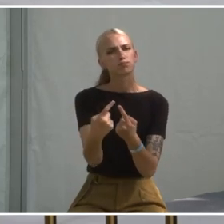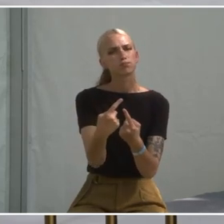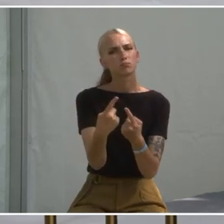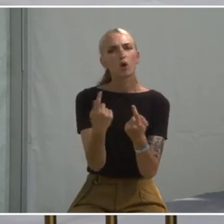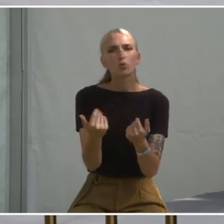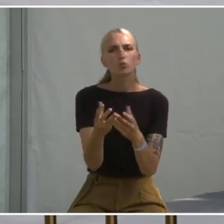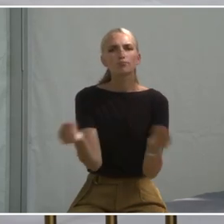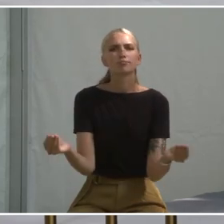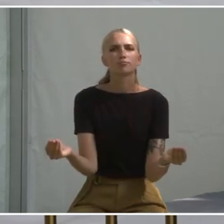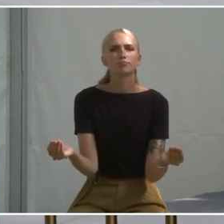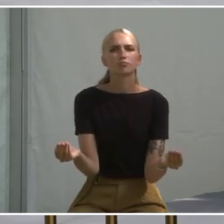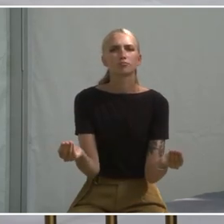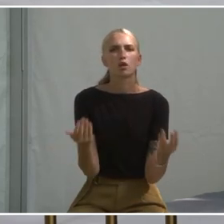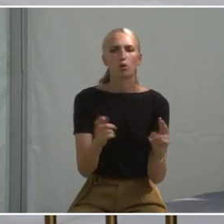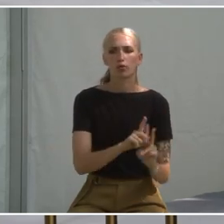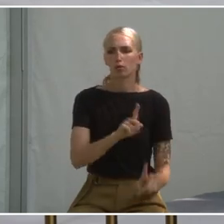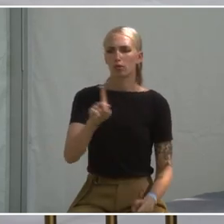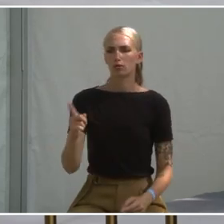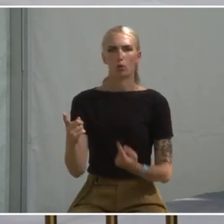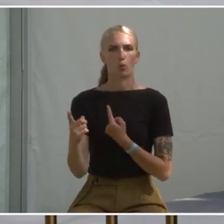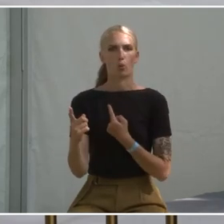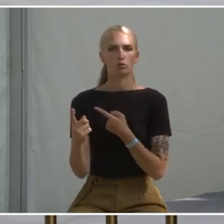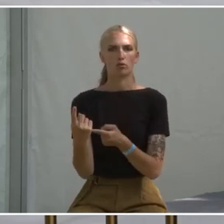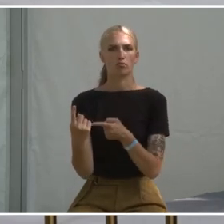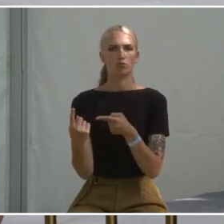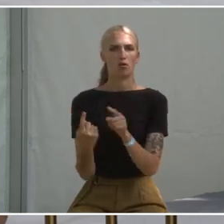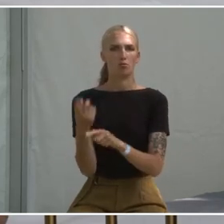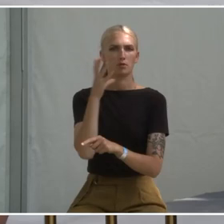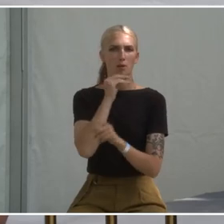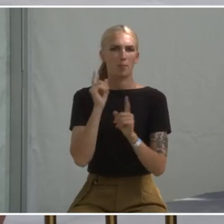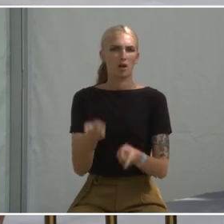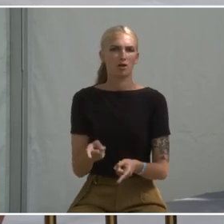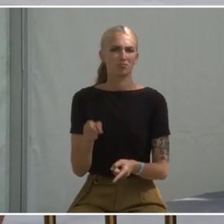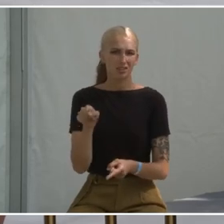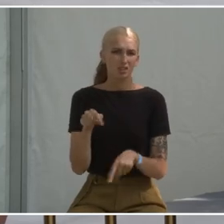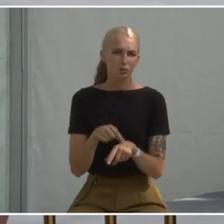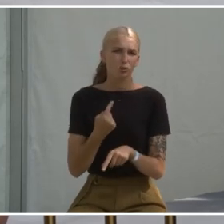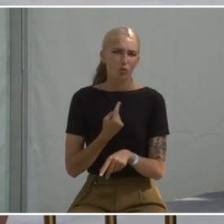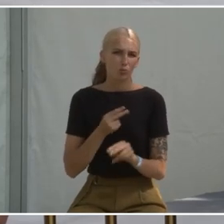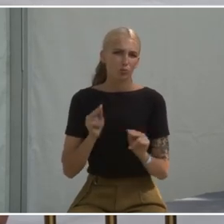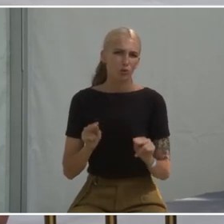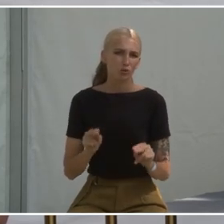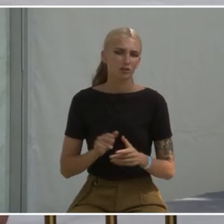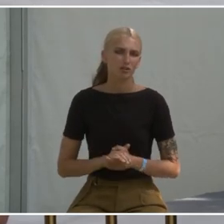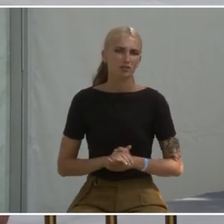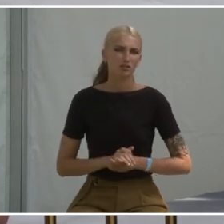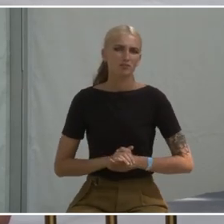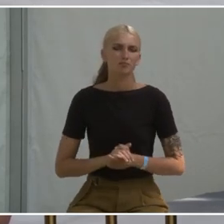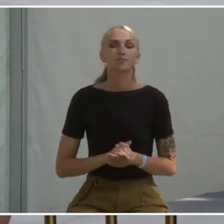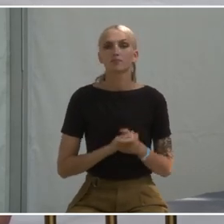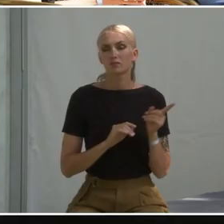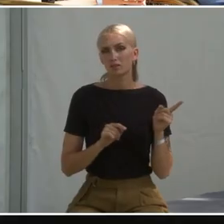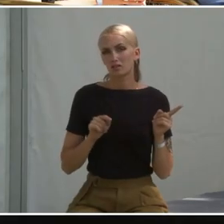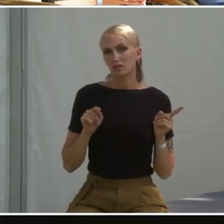have that today. You have to find out everything yourself, and that's a really, really lonely place to be. So you're very much along the lines of both Katariina and